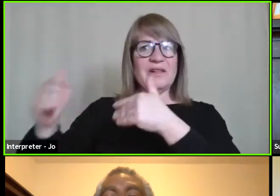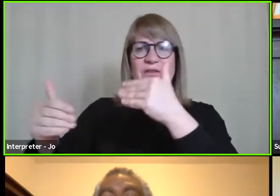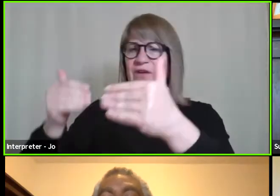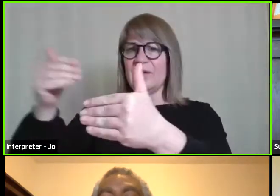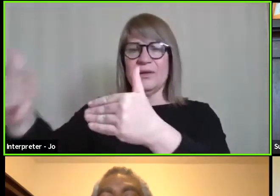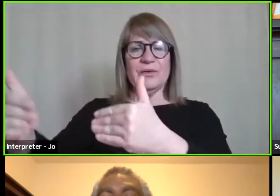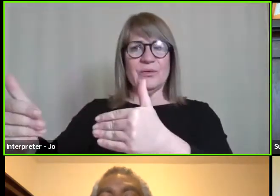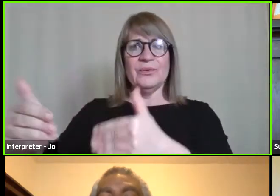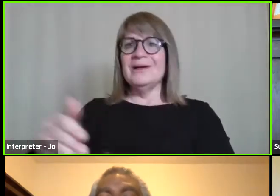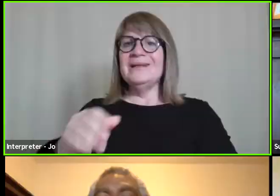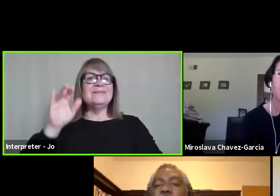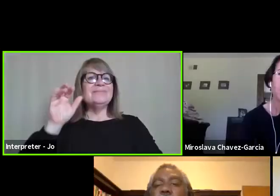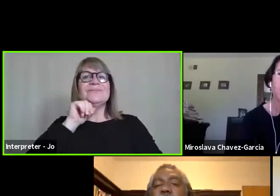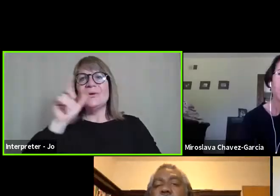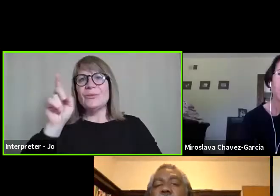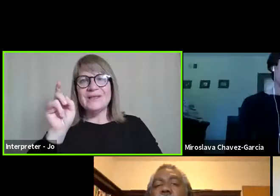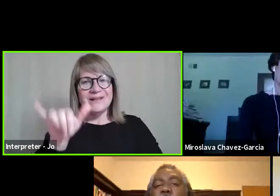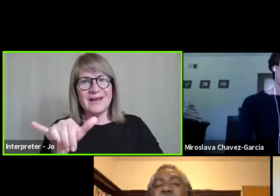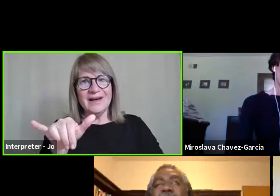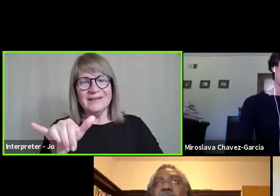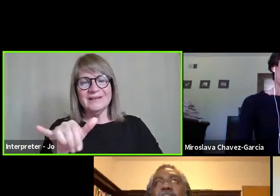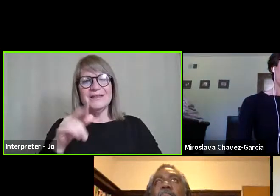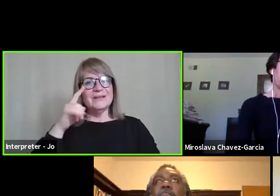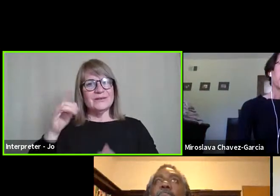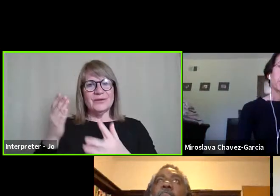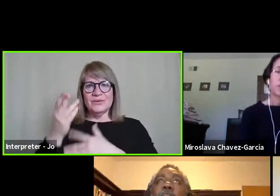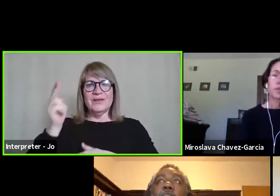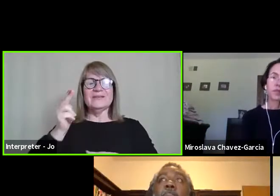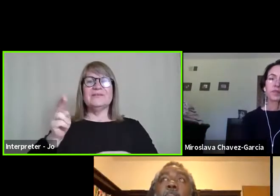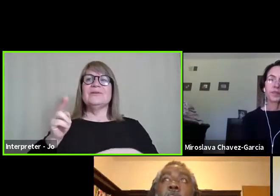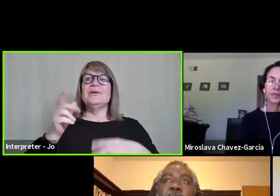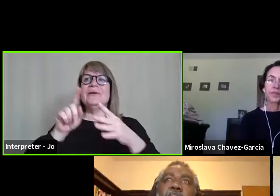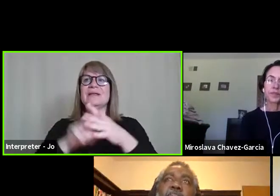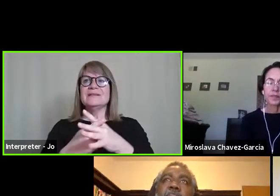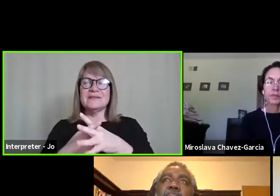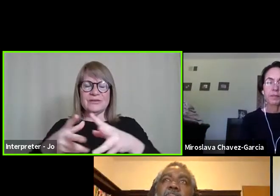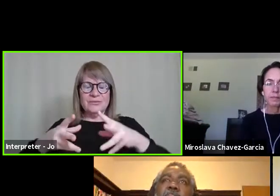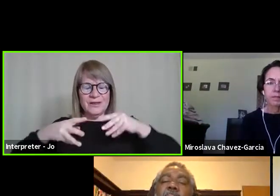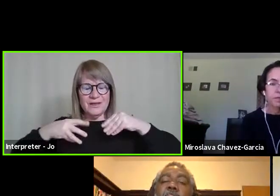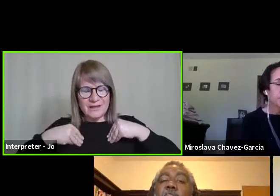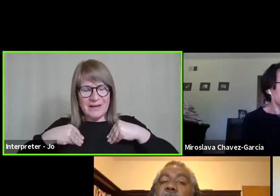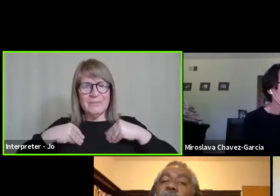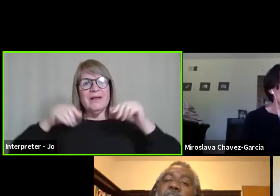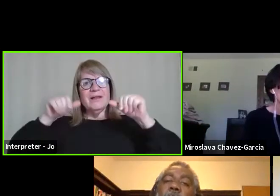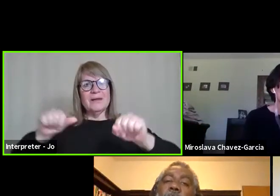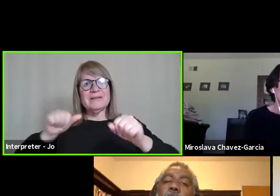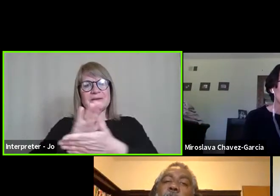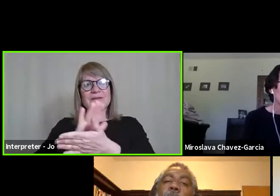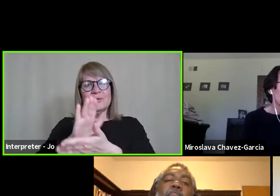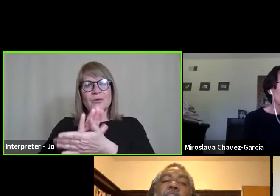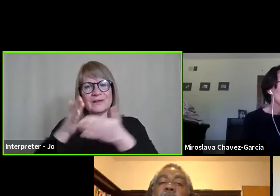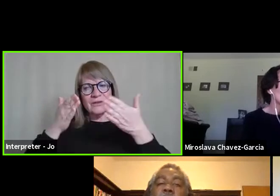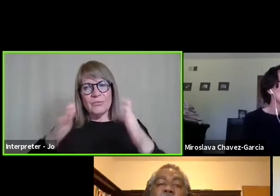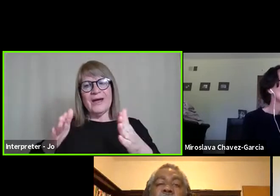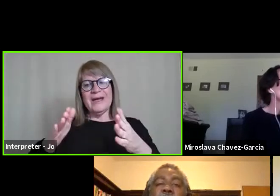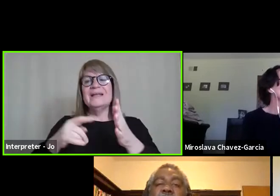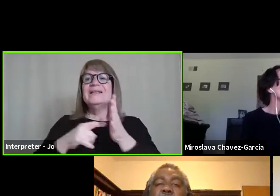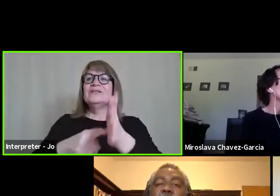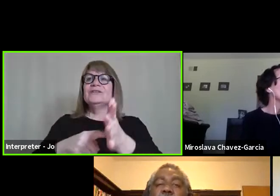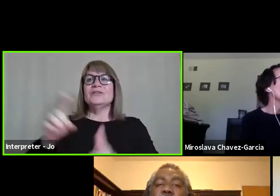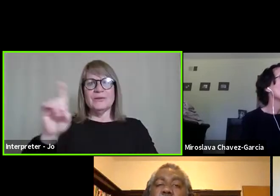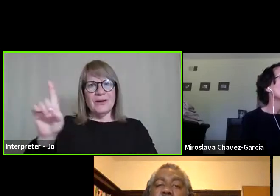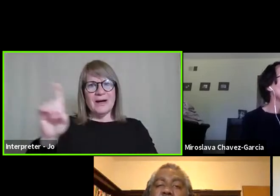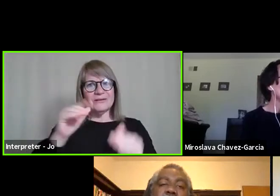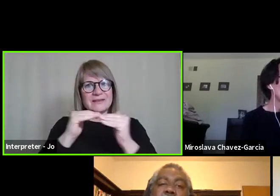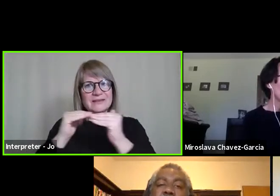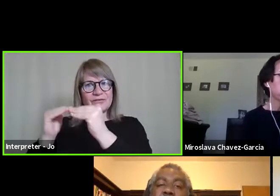history that we can begin to reclaim the capacity of schools hopefully as an instrument for democracy but more importantly as a